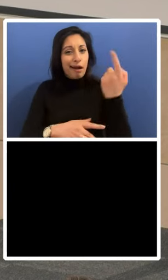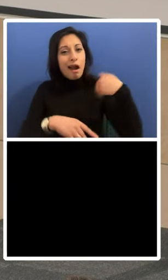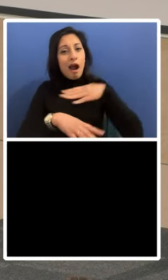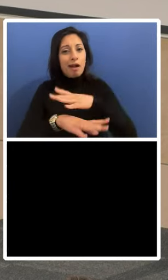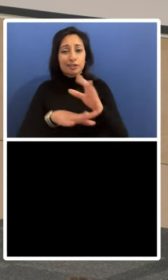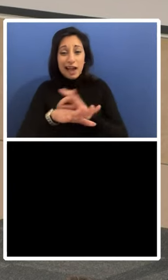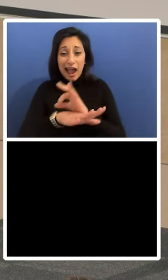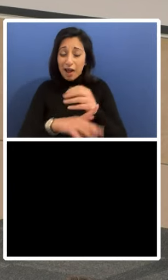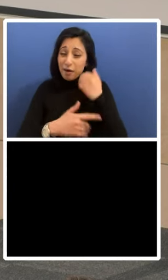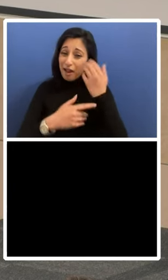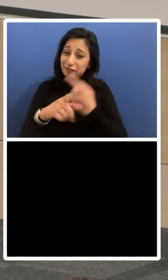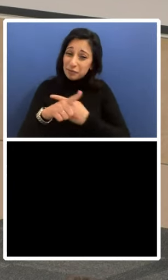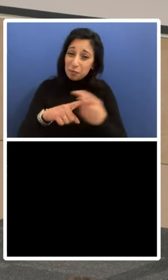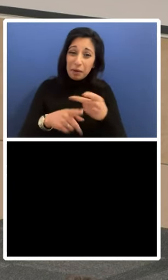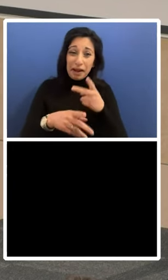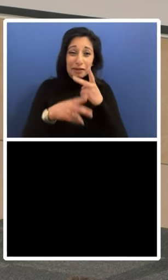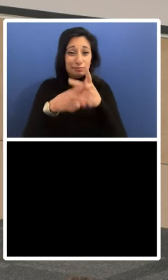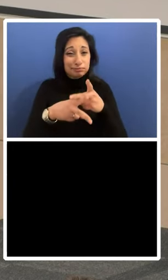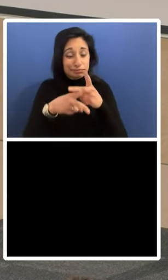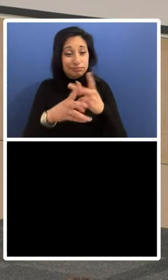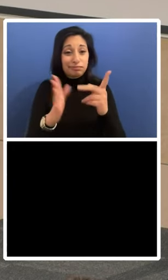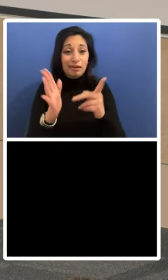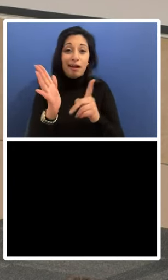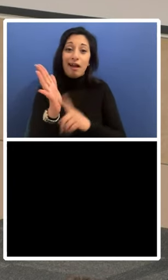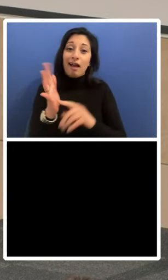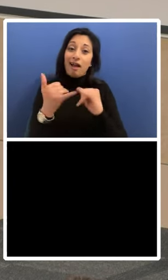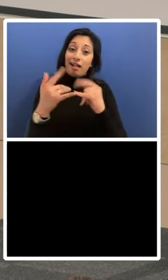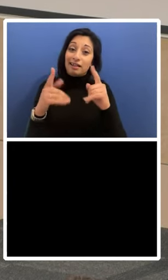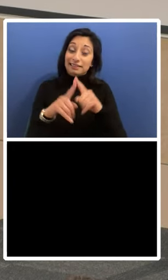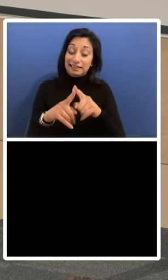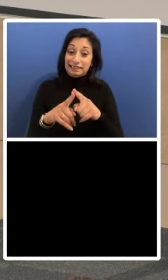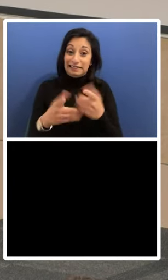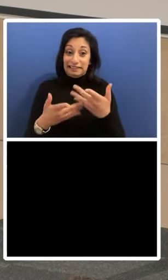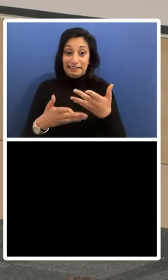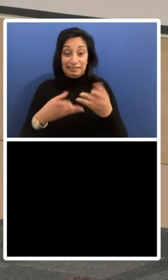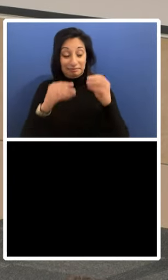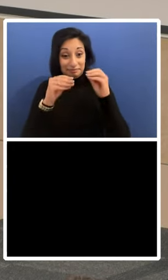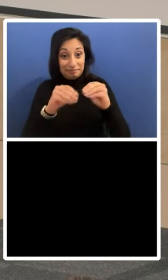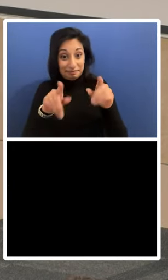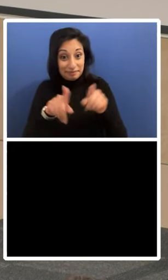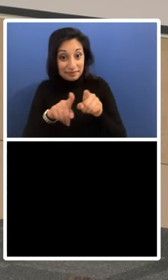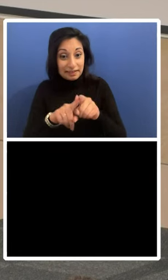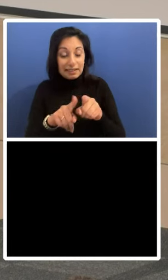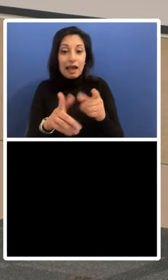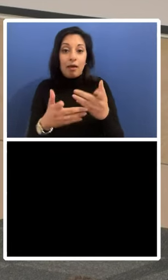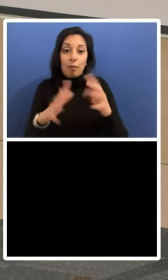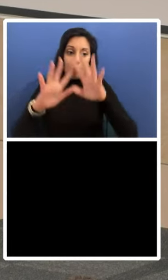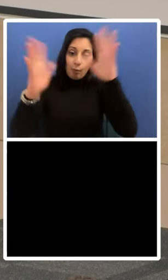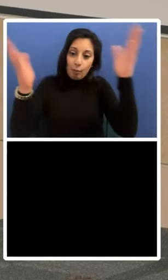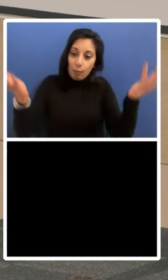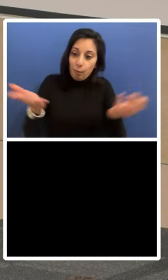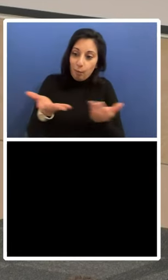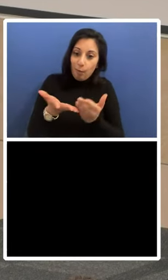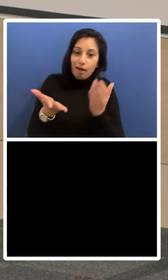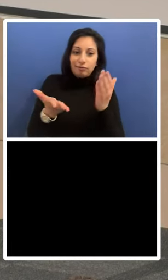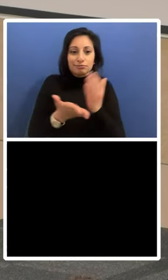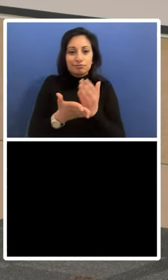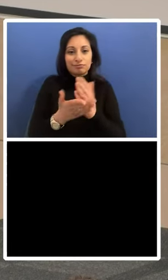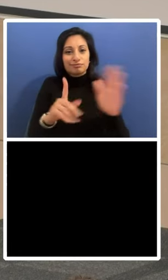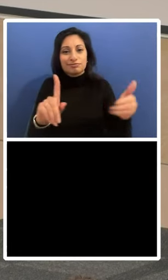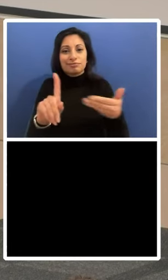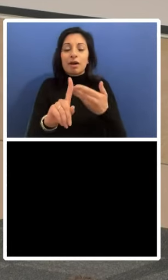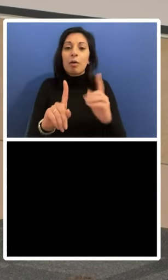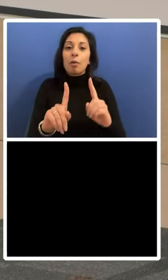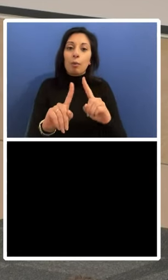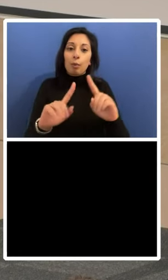this. LSE teaches you this, right? Listen, the world that we live in is about playing the game. Mm-hmm. And you go into the city